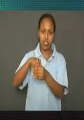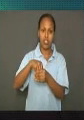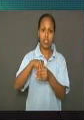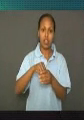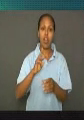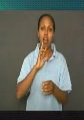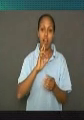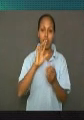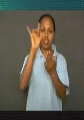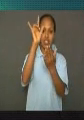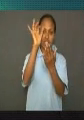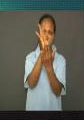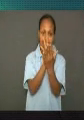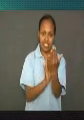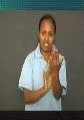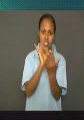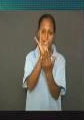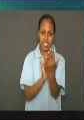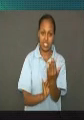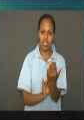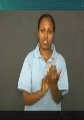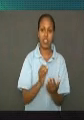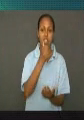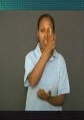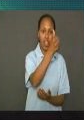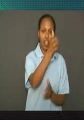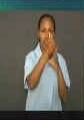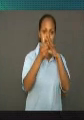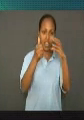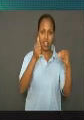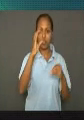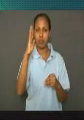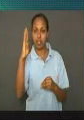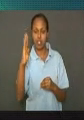are listed, A and B.